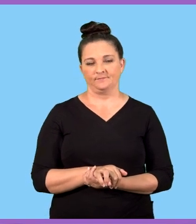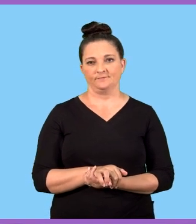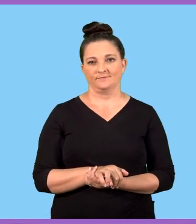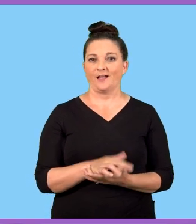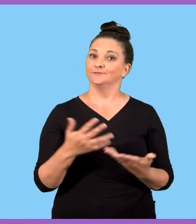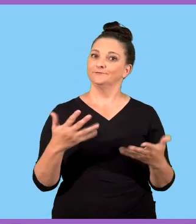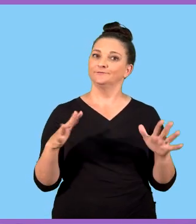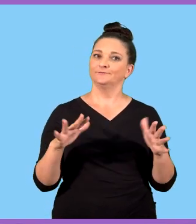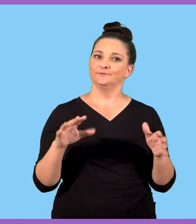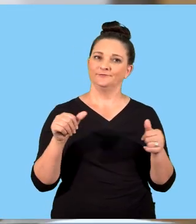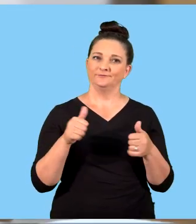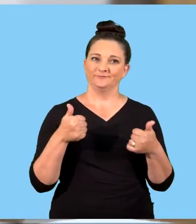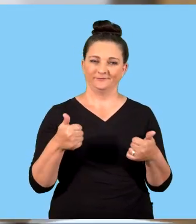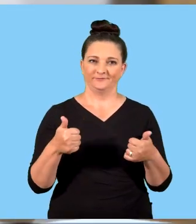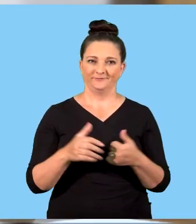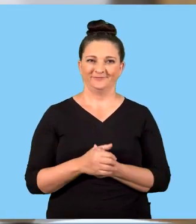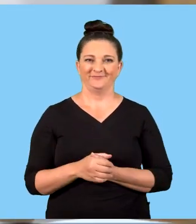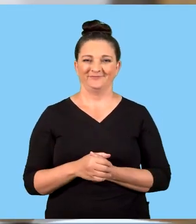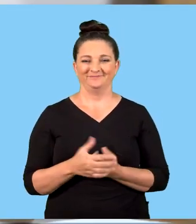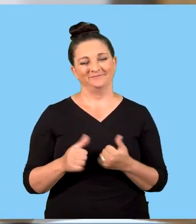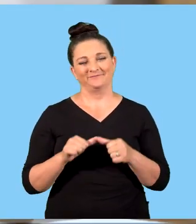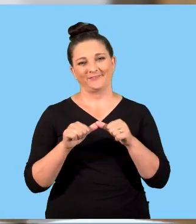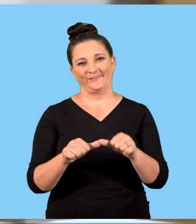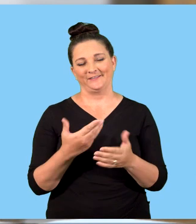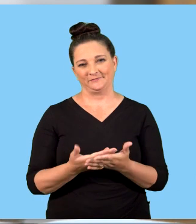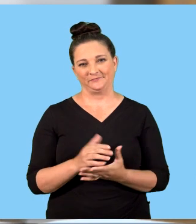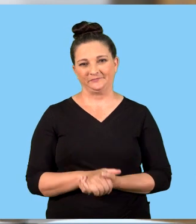All right, we've successfully answered those. Let us carry on.